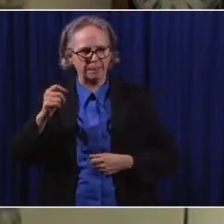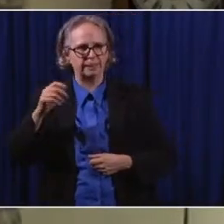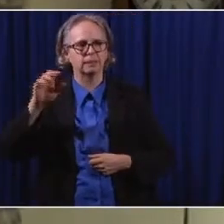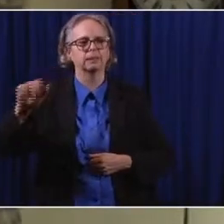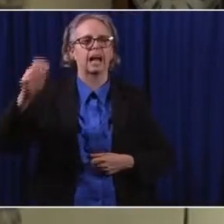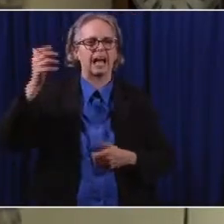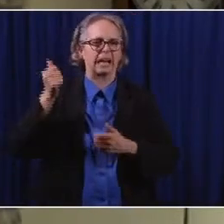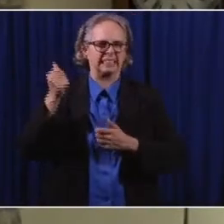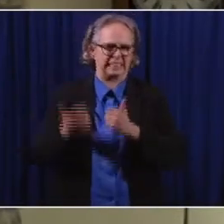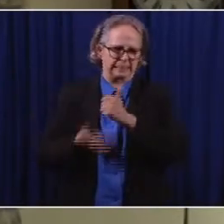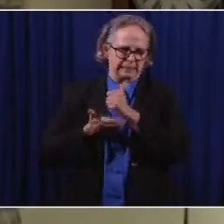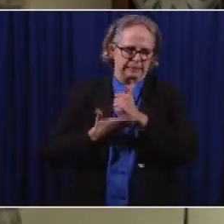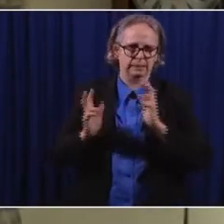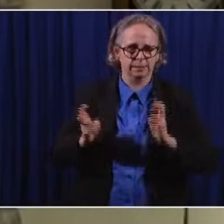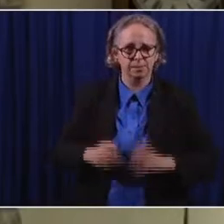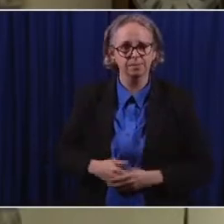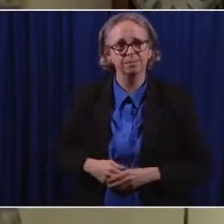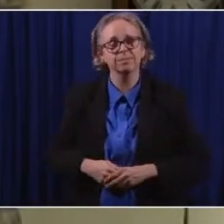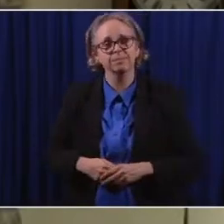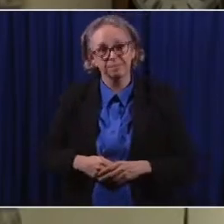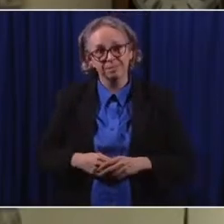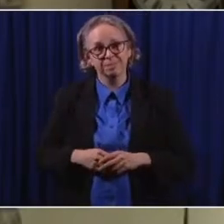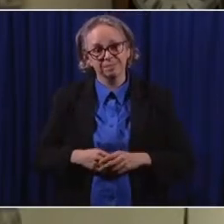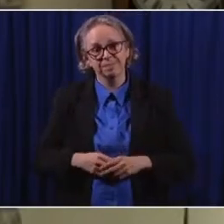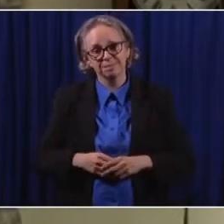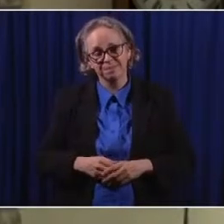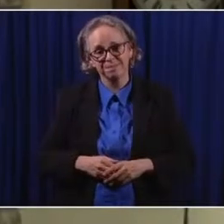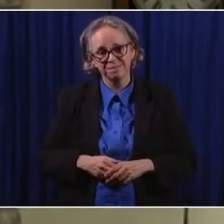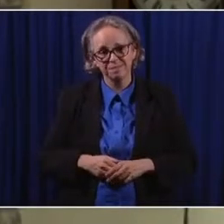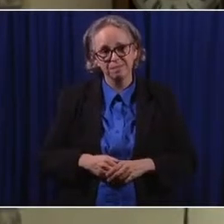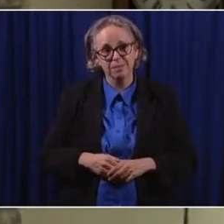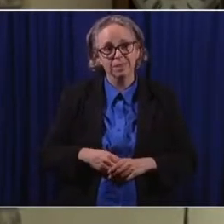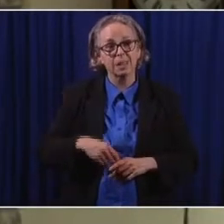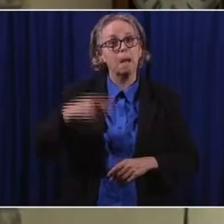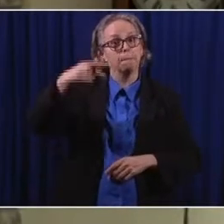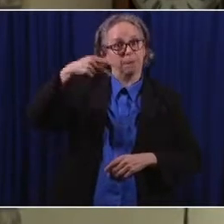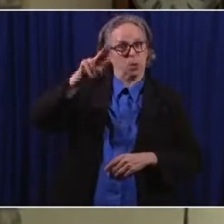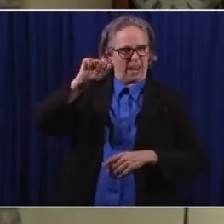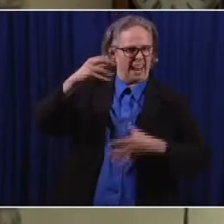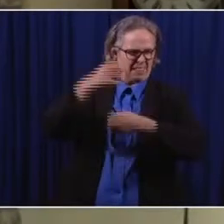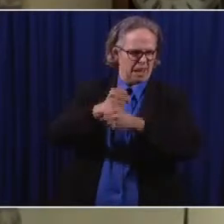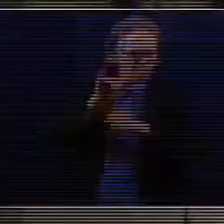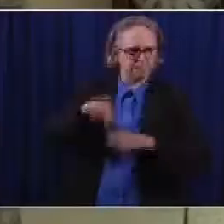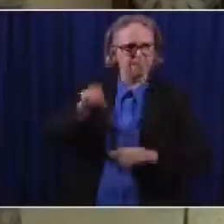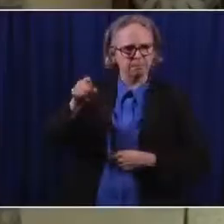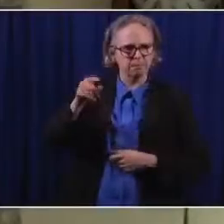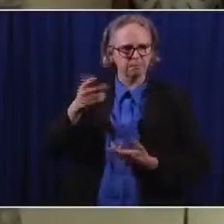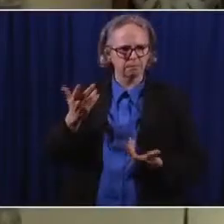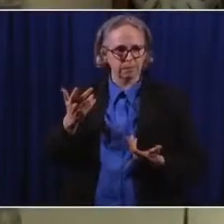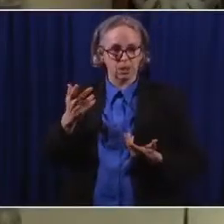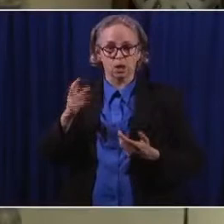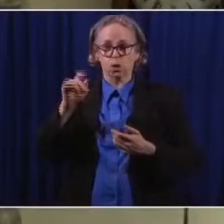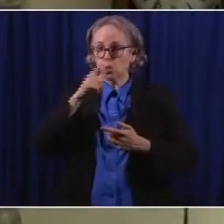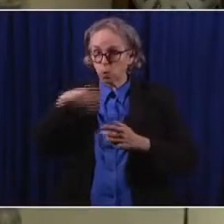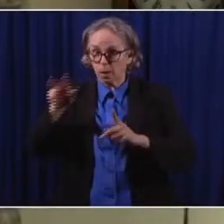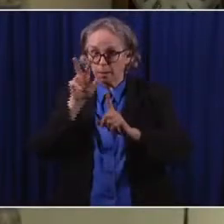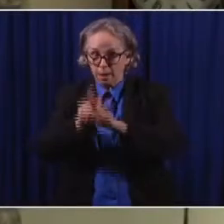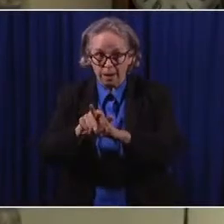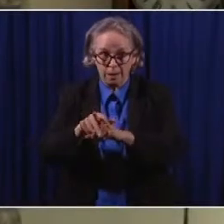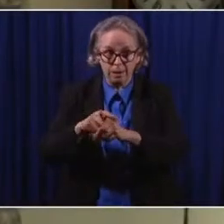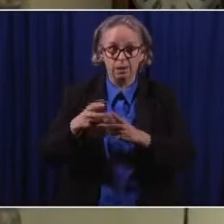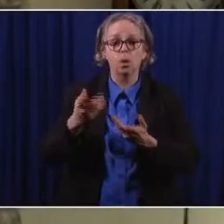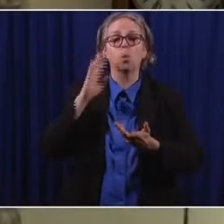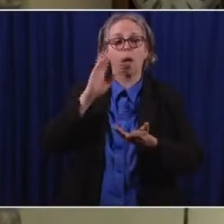September 5. PUA claimants are receiving these payments first in a staggered manner